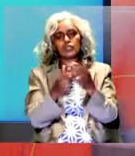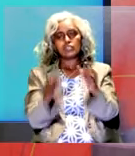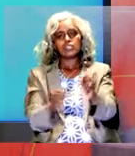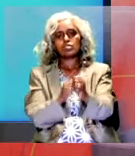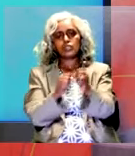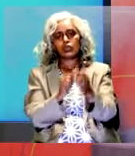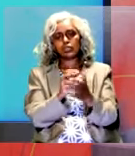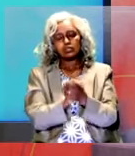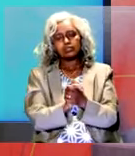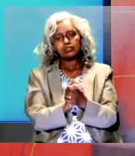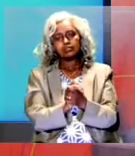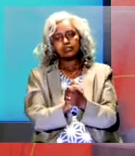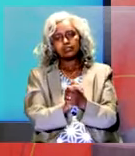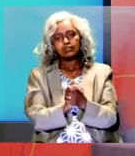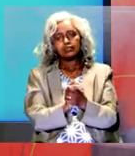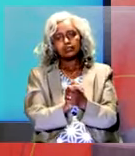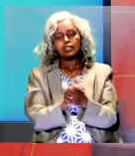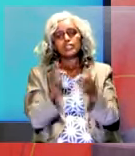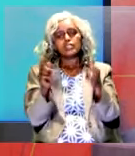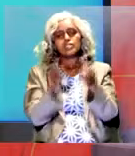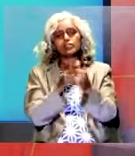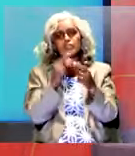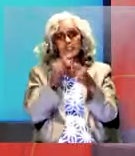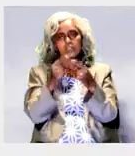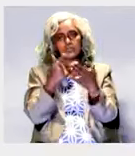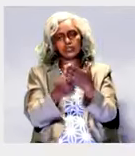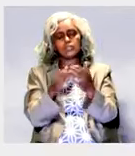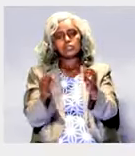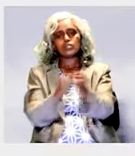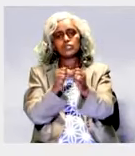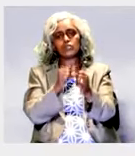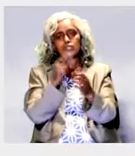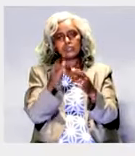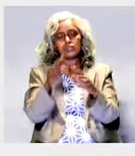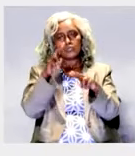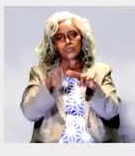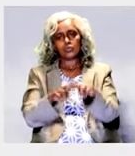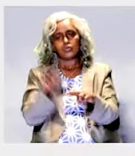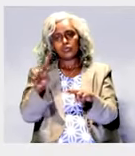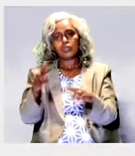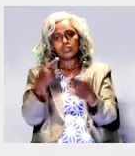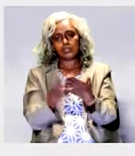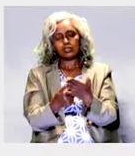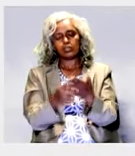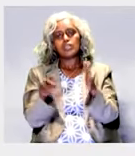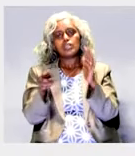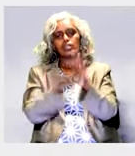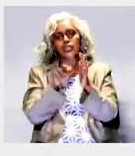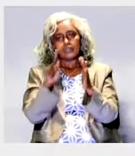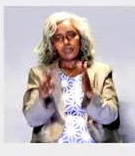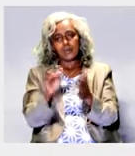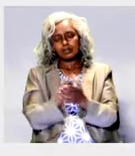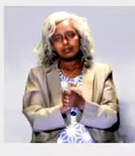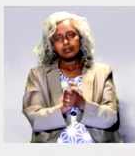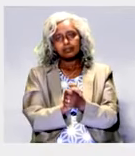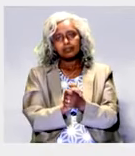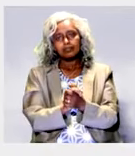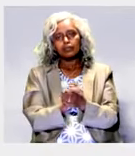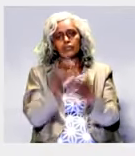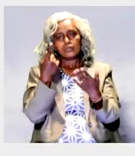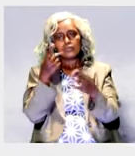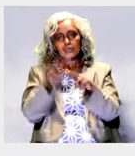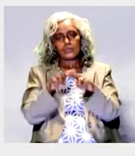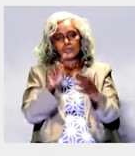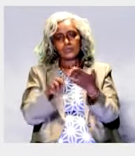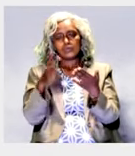sequence. The first term of this sequence, if you put 1 here, you get -1. When you